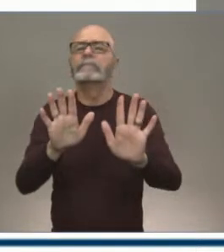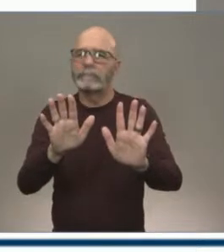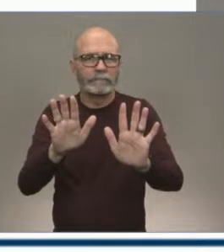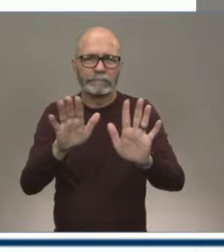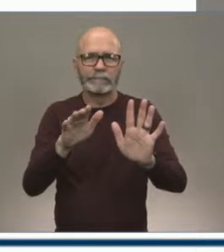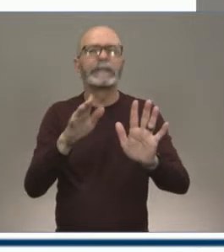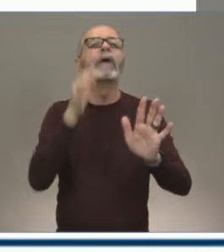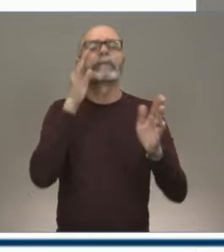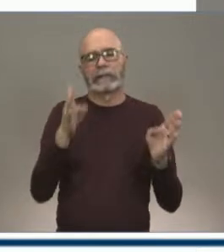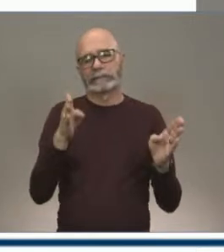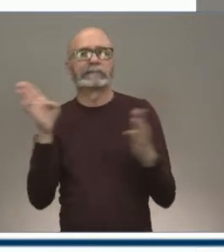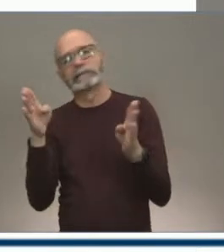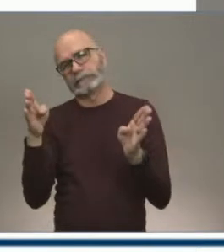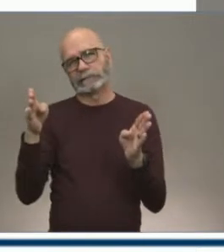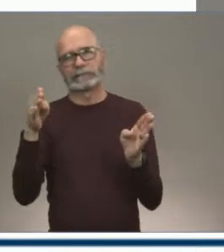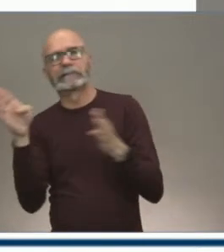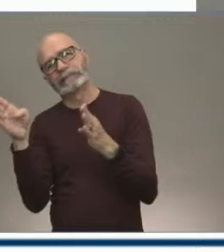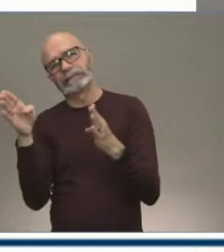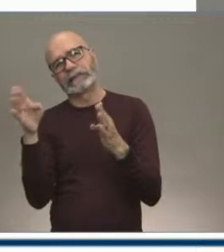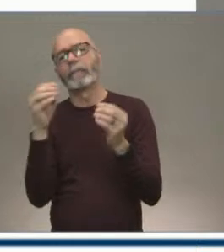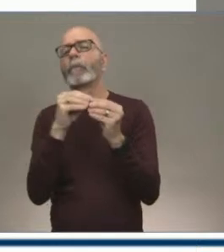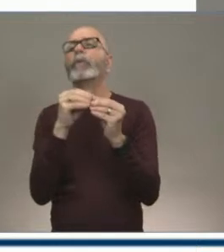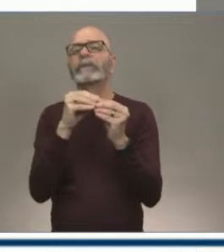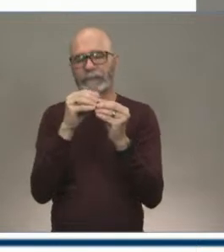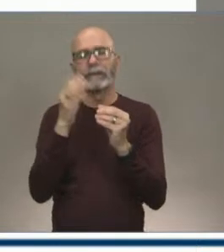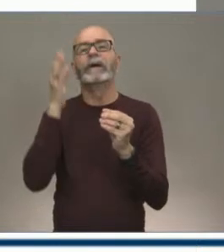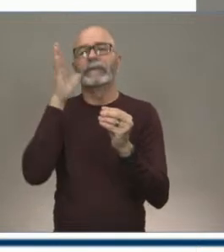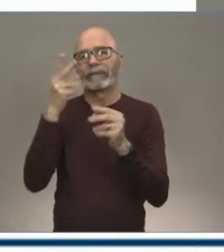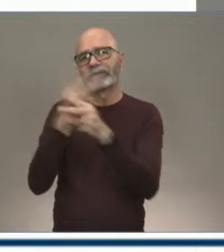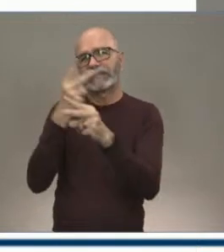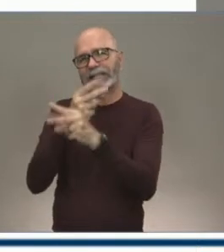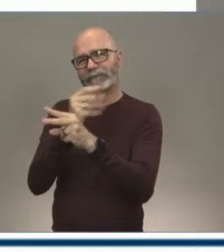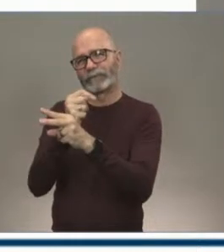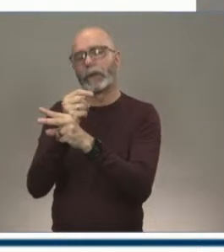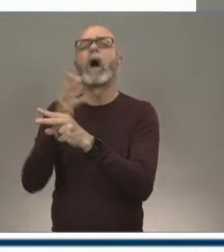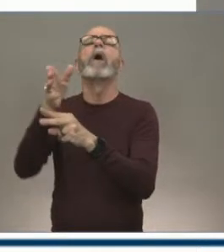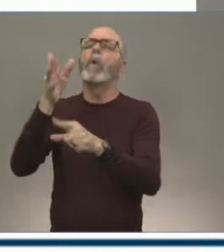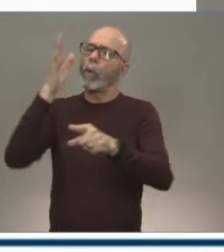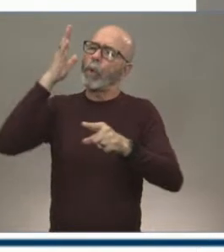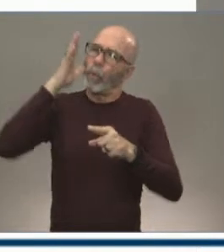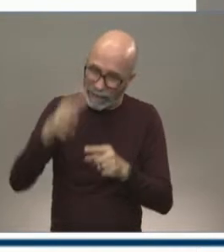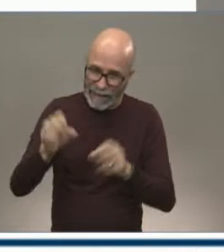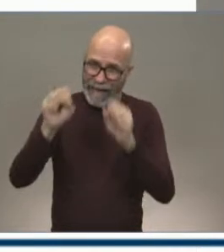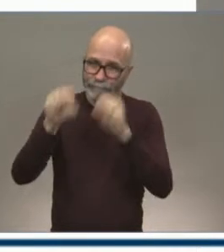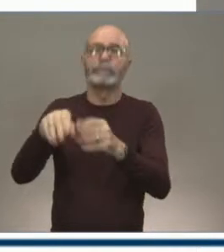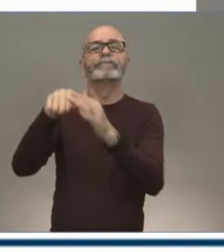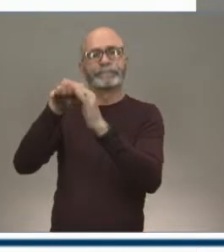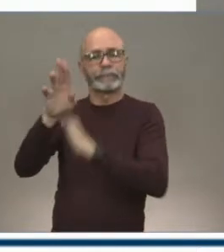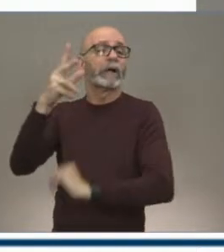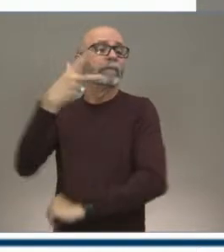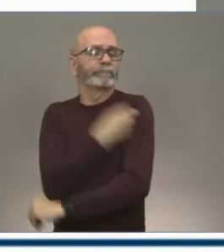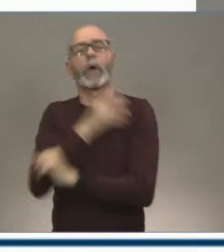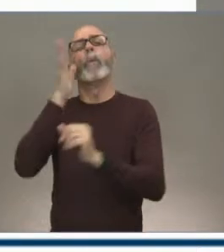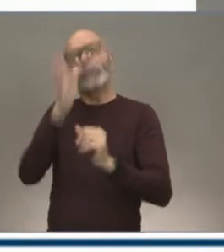clinics, and you will be able to. Please be reassured, you will be able to get your